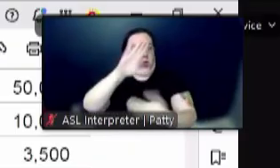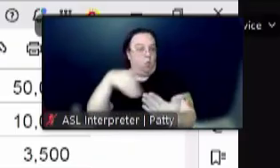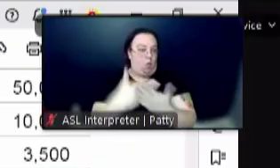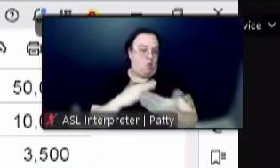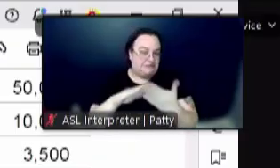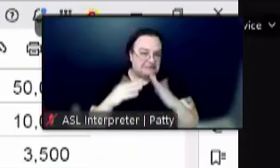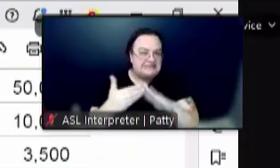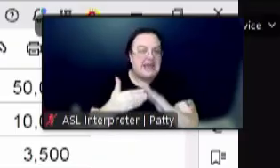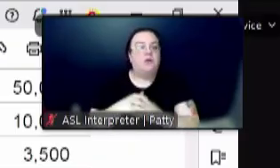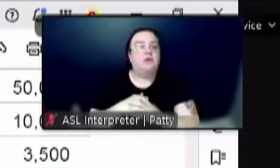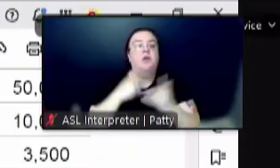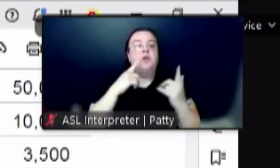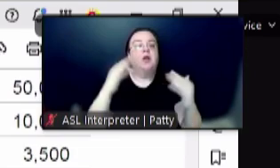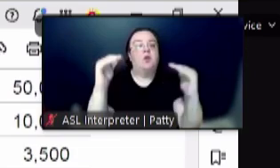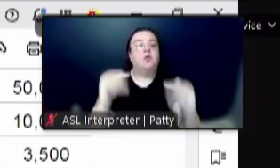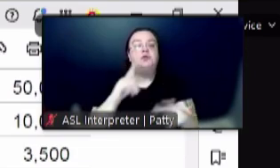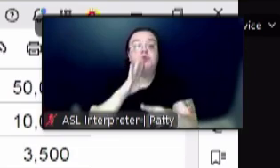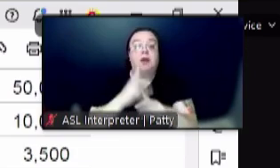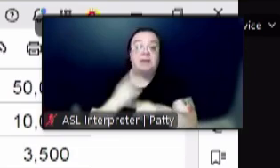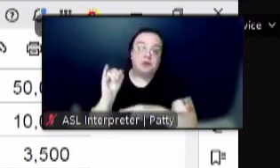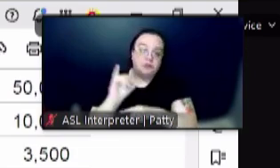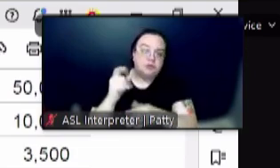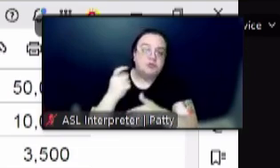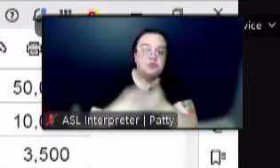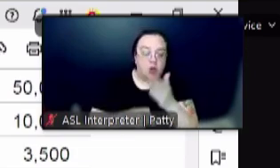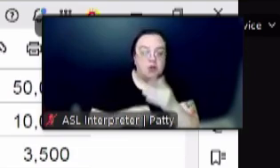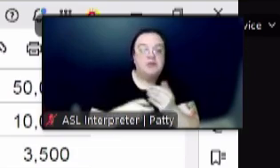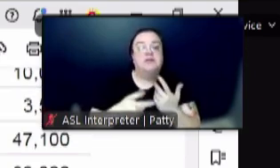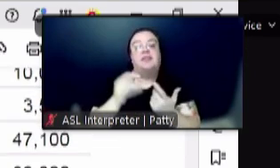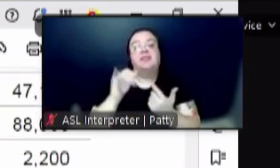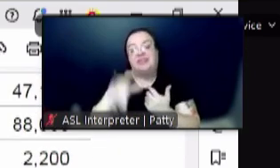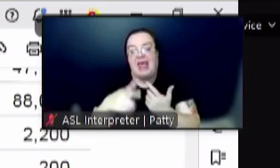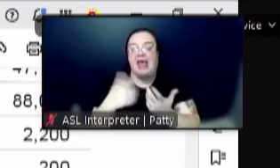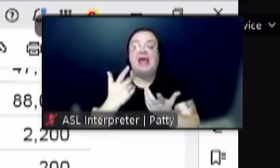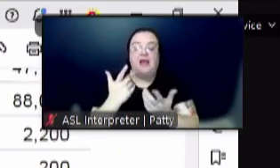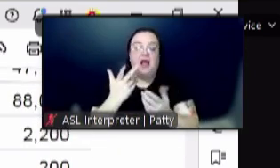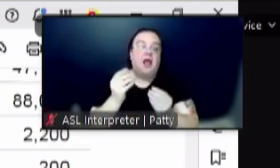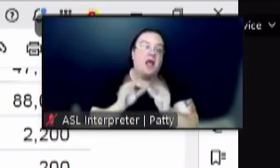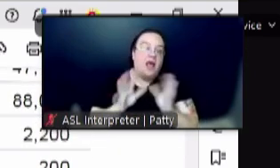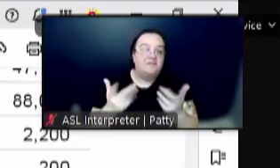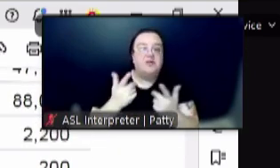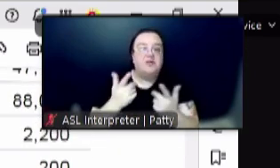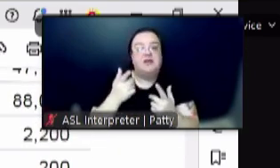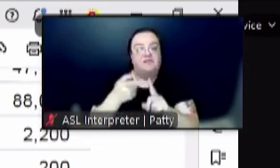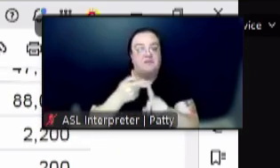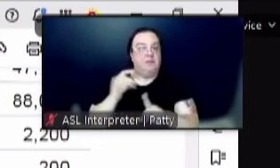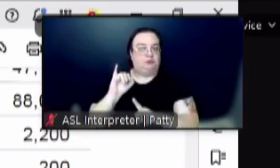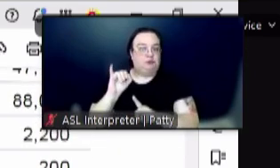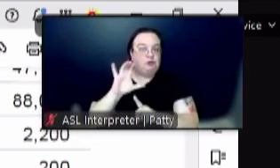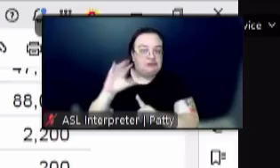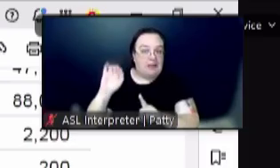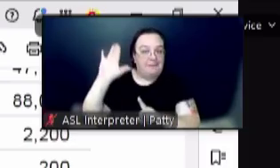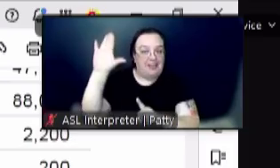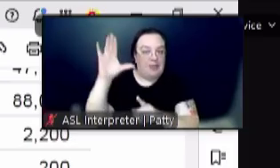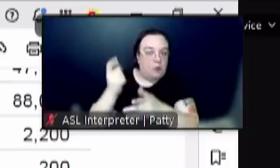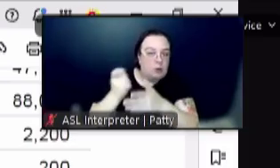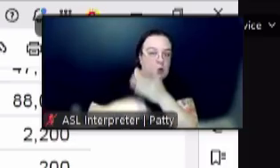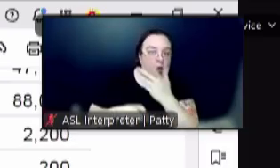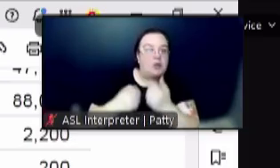Just going on down, insurance calls, those are calls that, of course, come in from the insurance company,